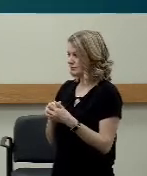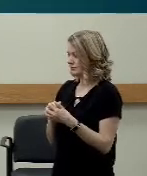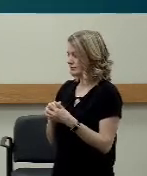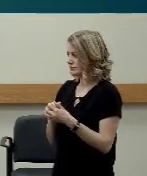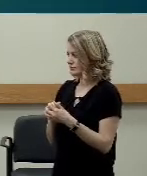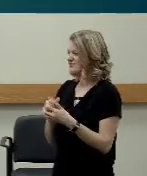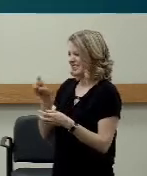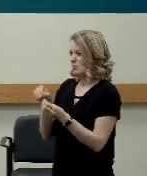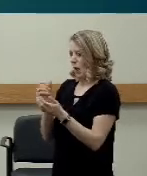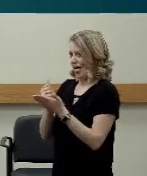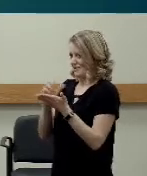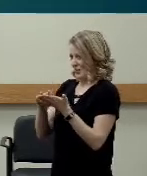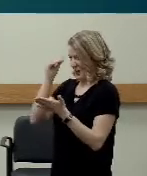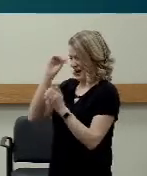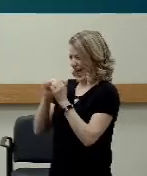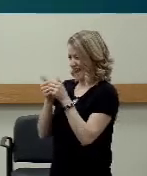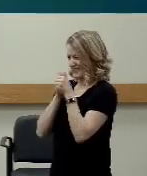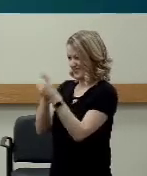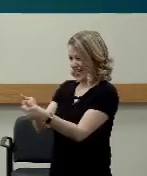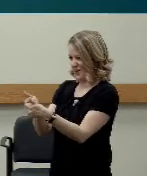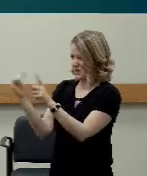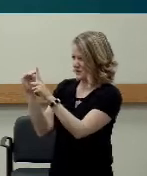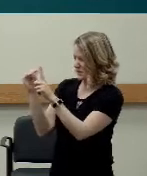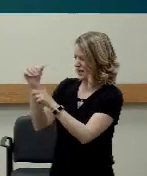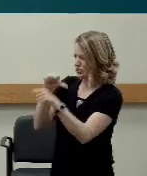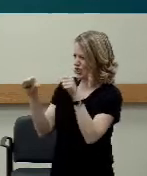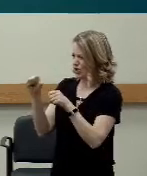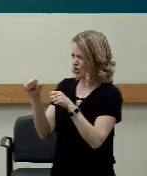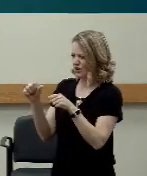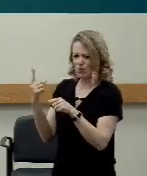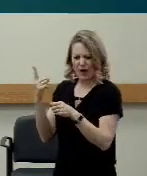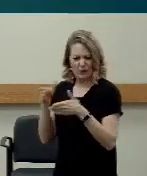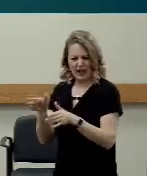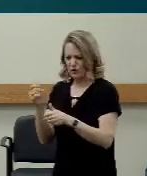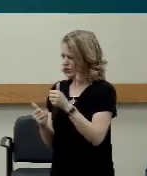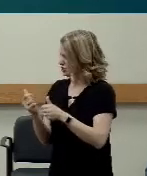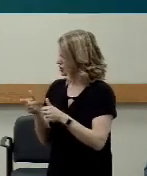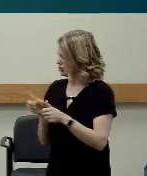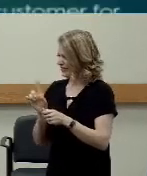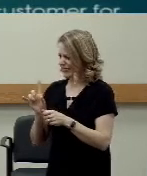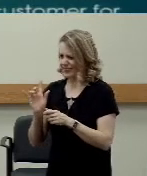we need more help being reminded which way is the one way in a store aisle.